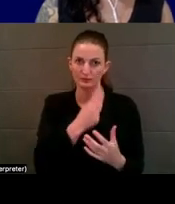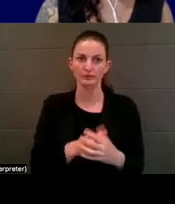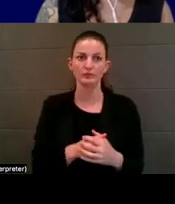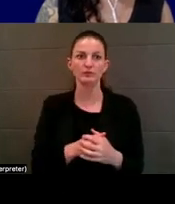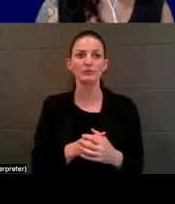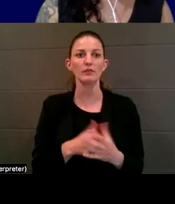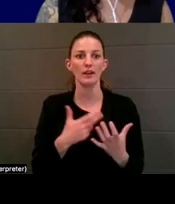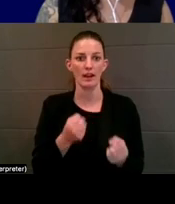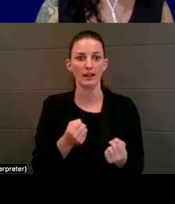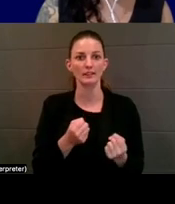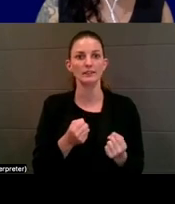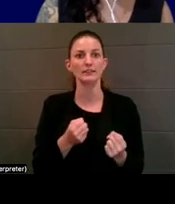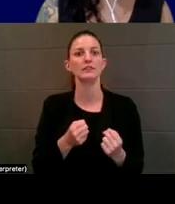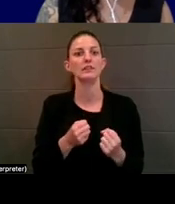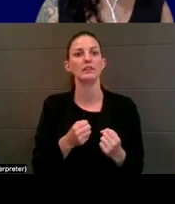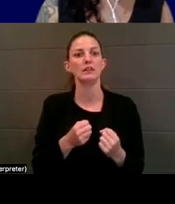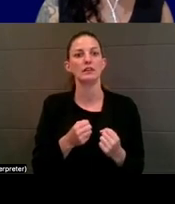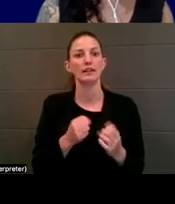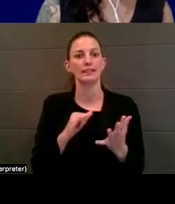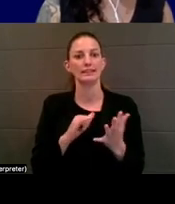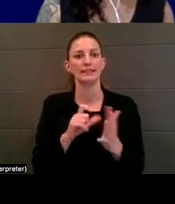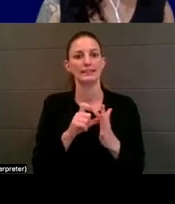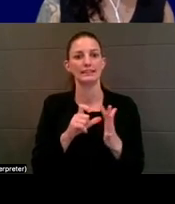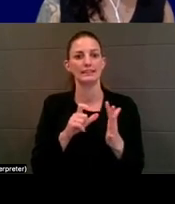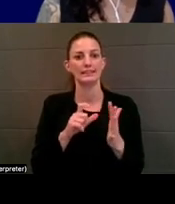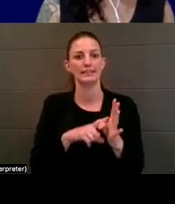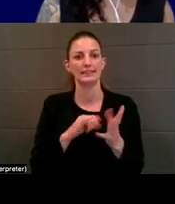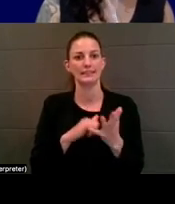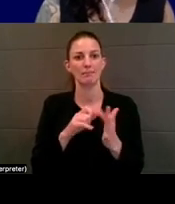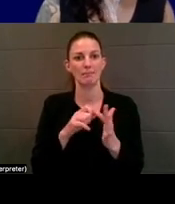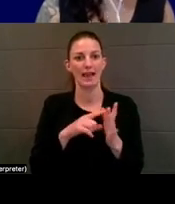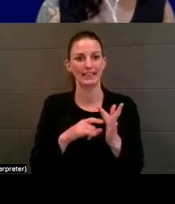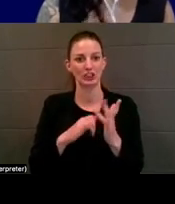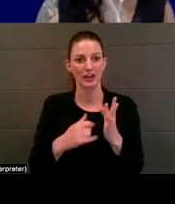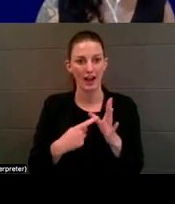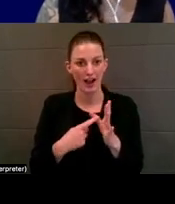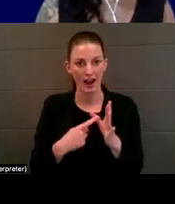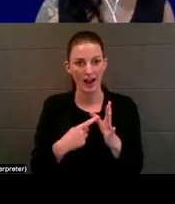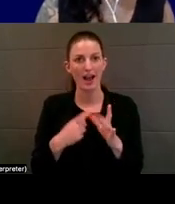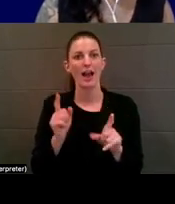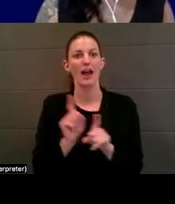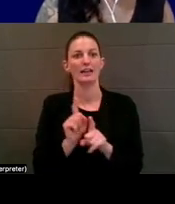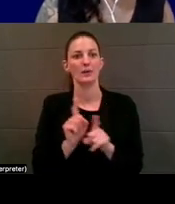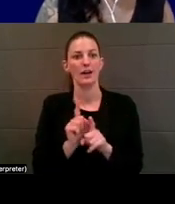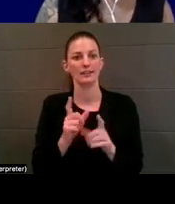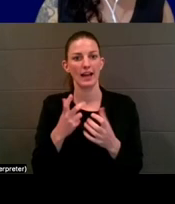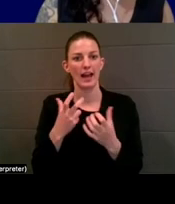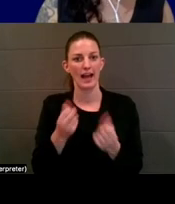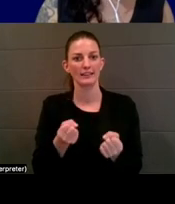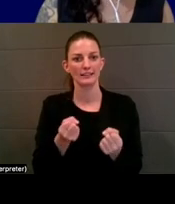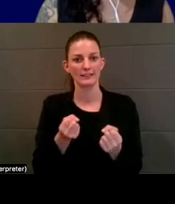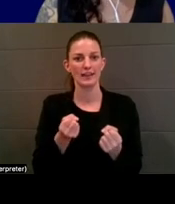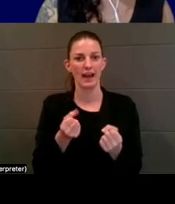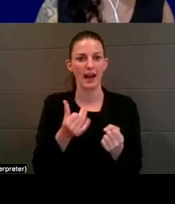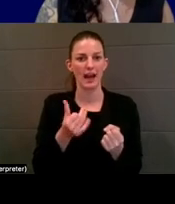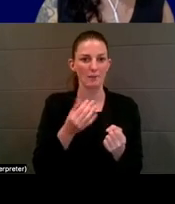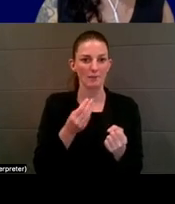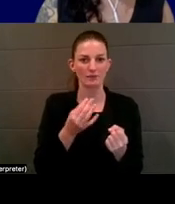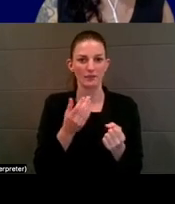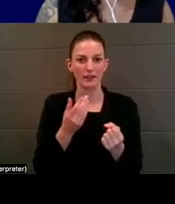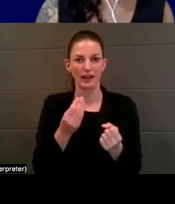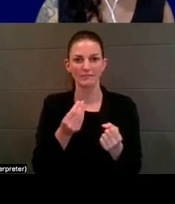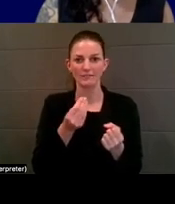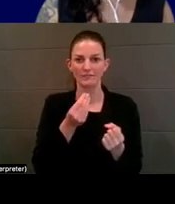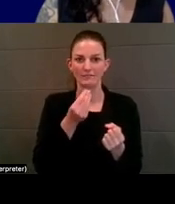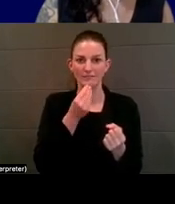eating challenges, which are fear and sensory based. John doesn't have any other underlying disabilities, but